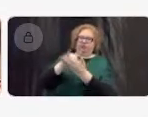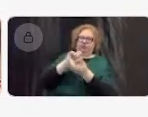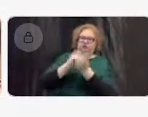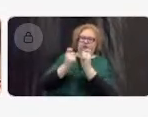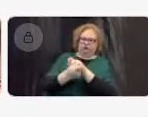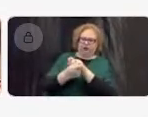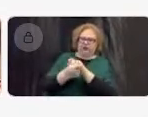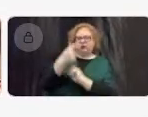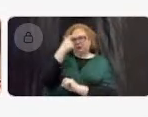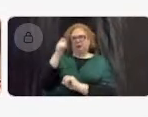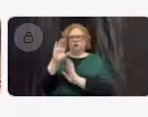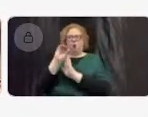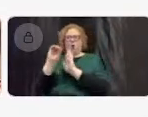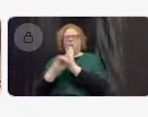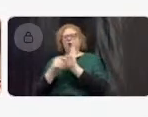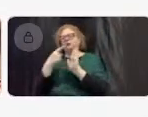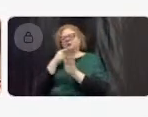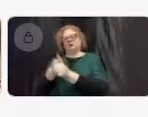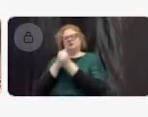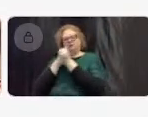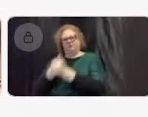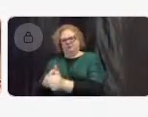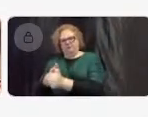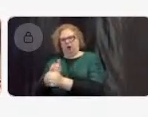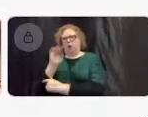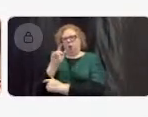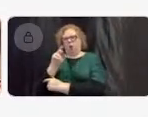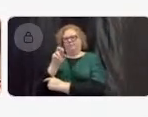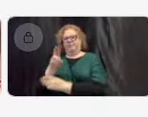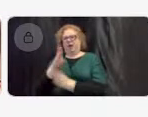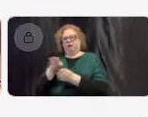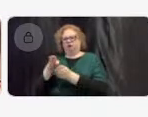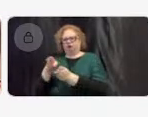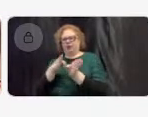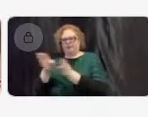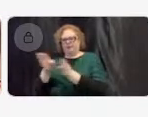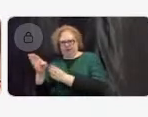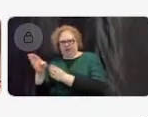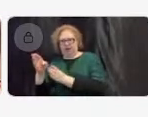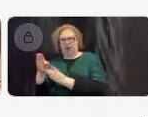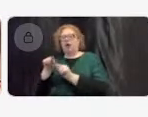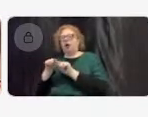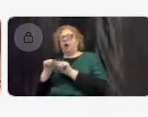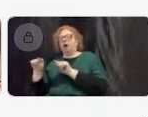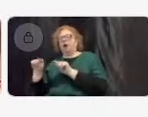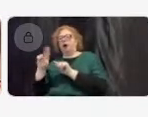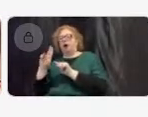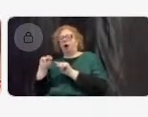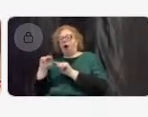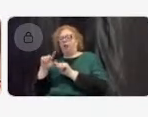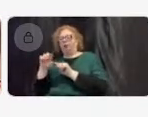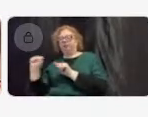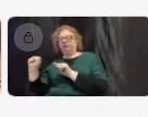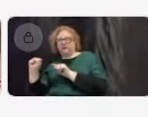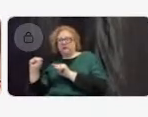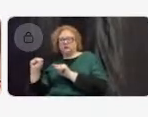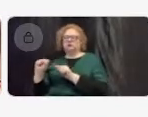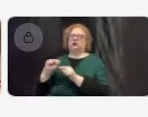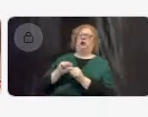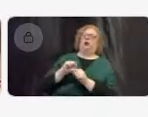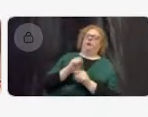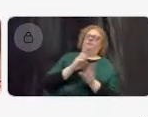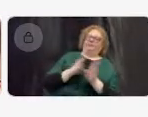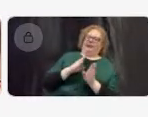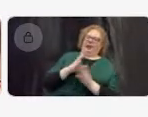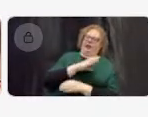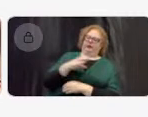street plan, and then it has an unless the planning commission recommends a change. And then